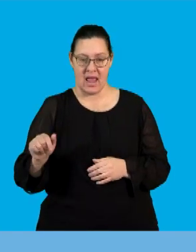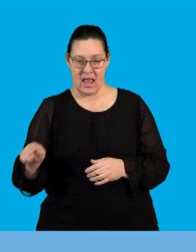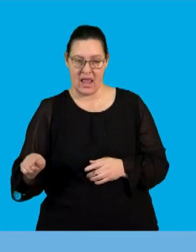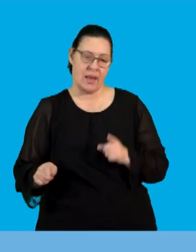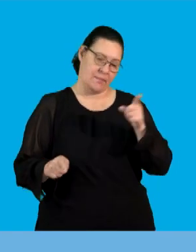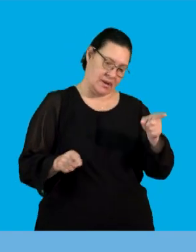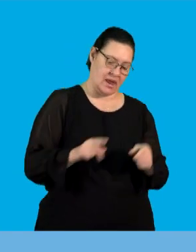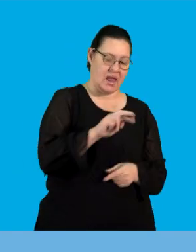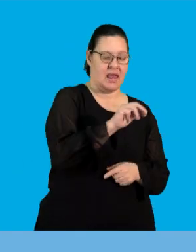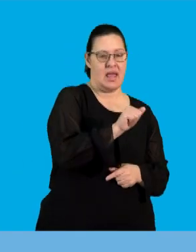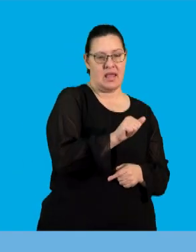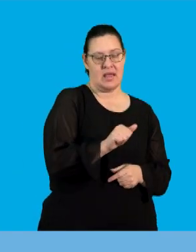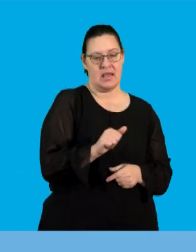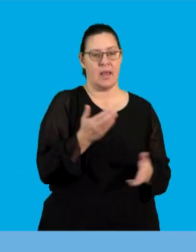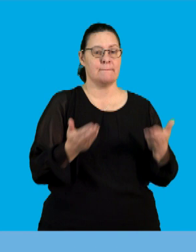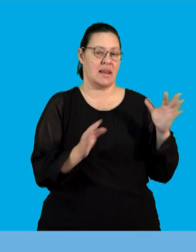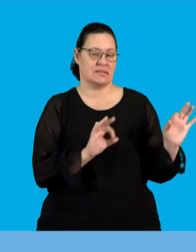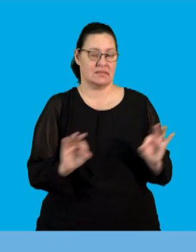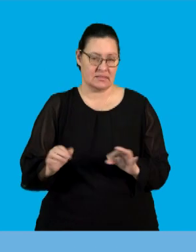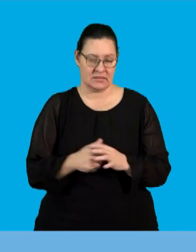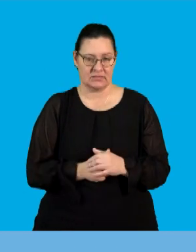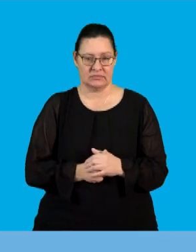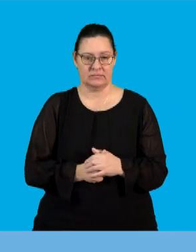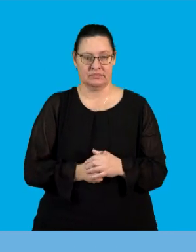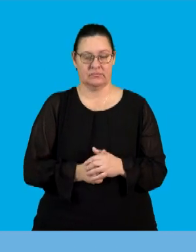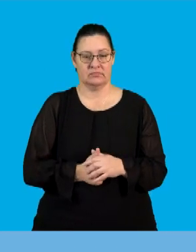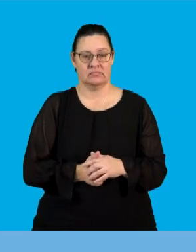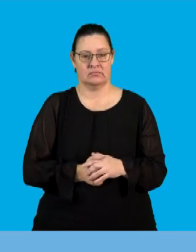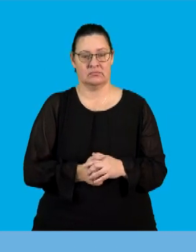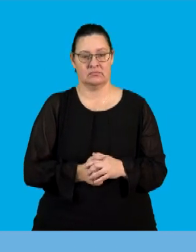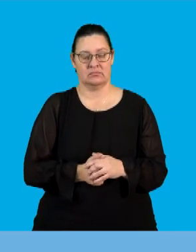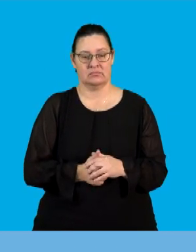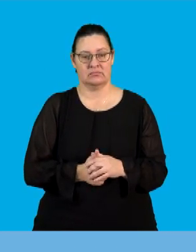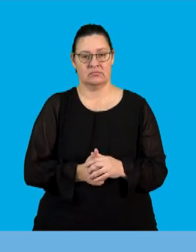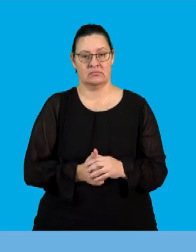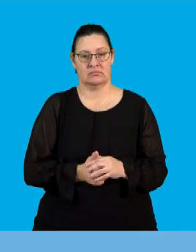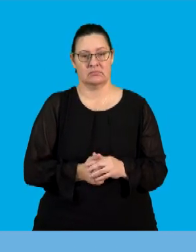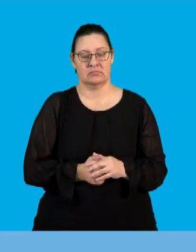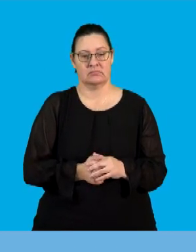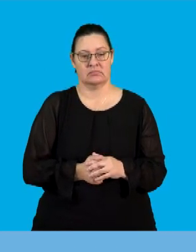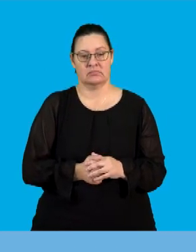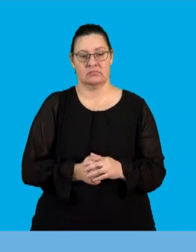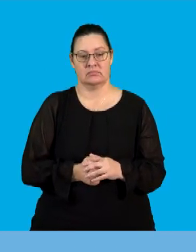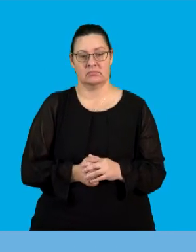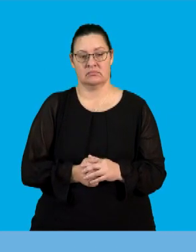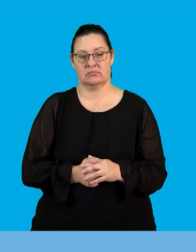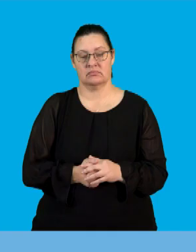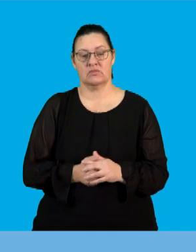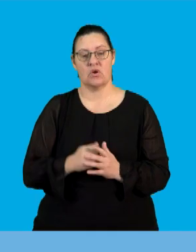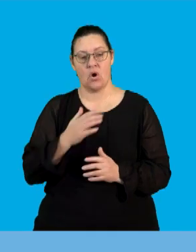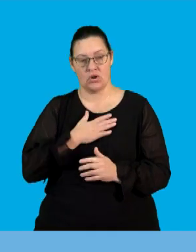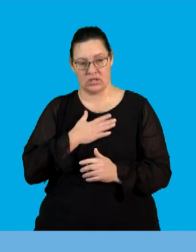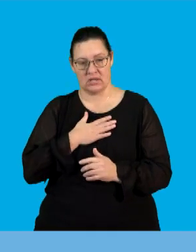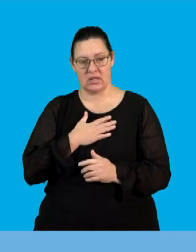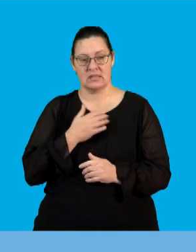the sodium atom balances out with that one. So now our sodium, chlorine, and hydrogen are now balanced. So the oxygen